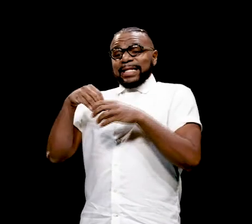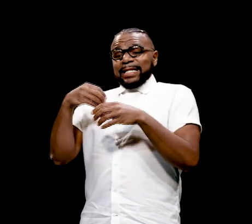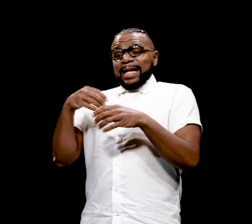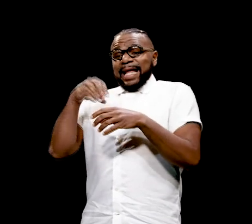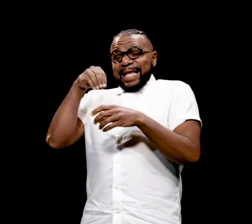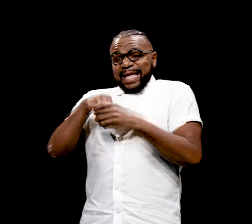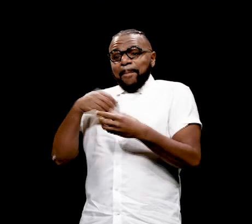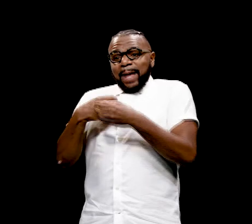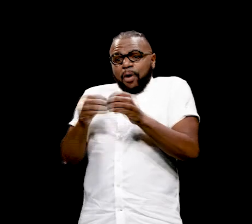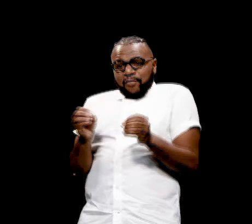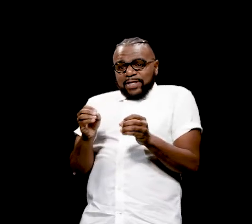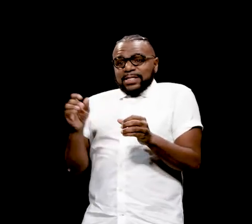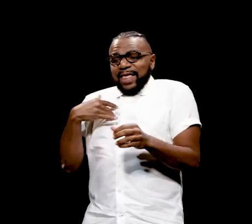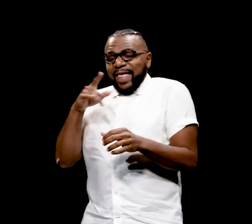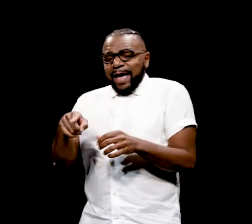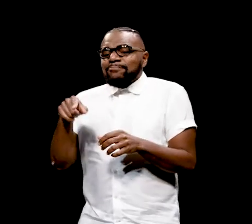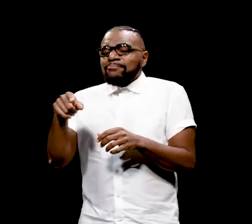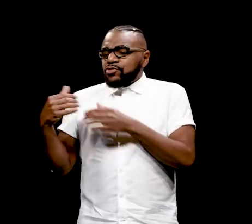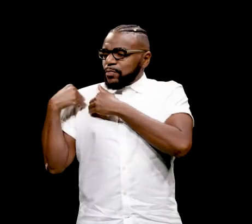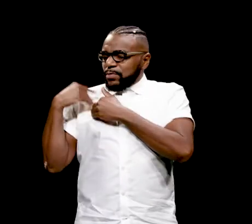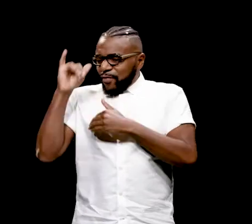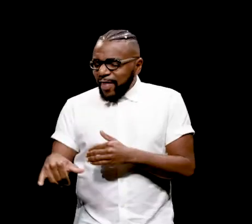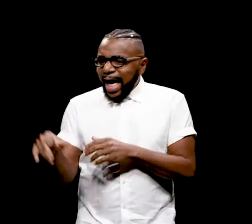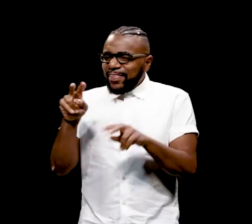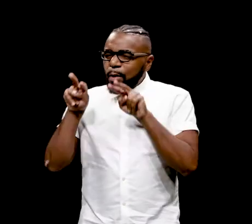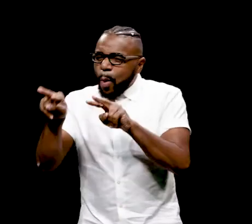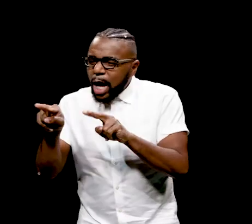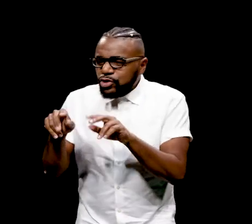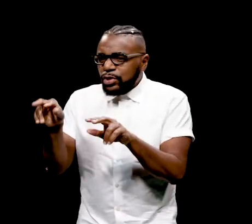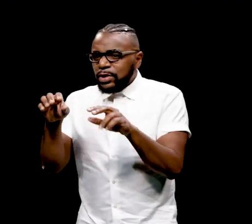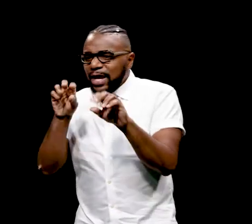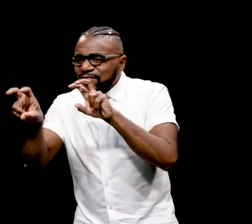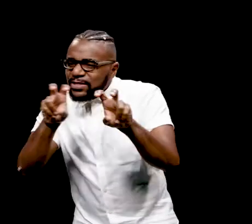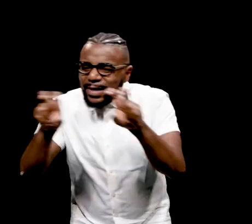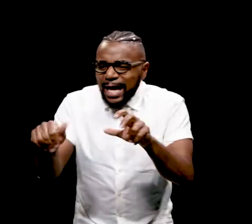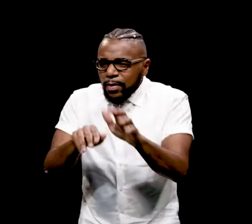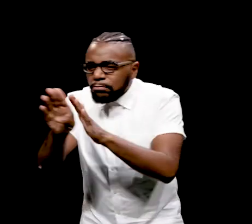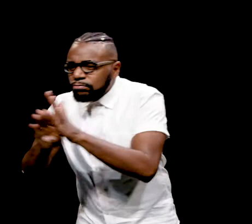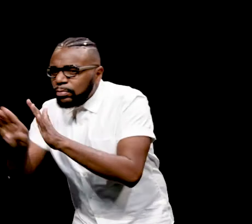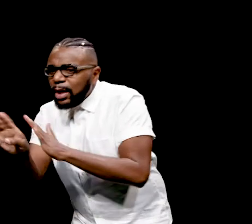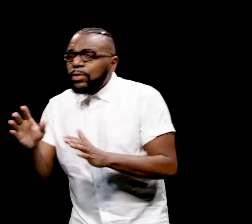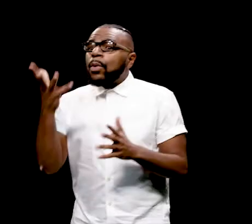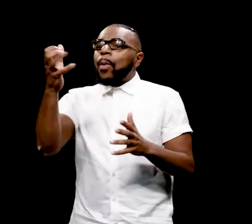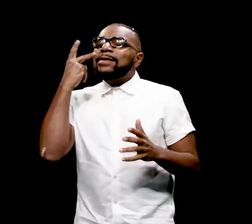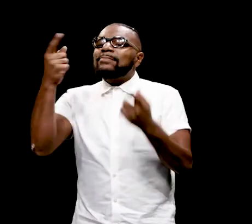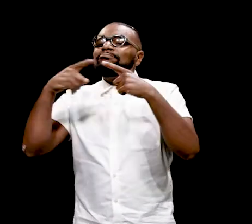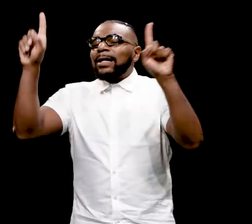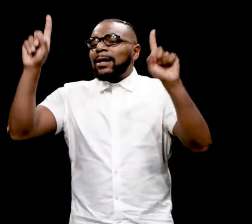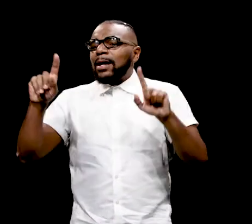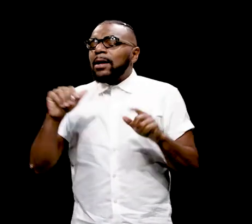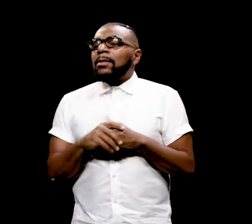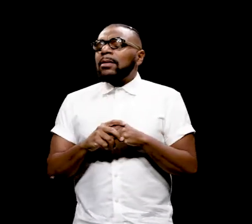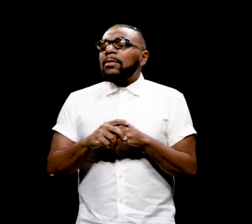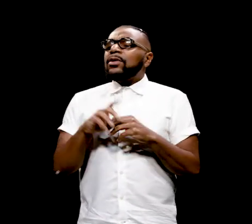But it will also be their job to track those investments and make sure that we're truly having the outcomes that we are committing